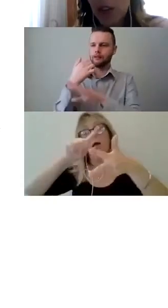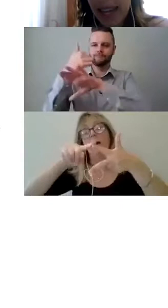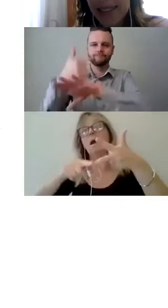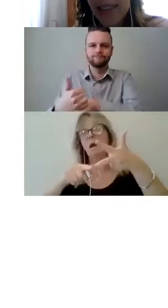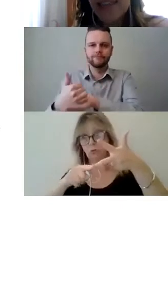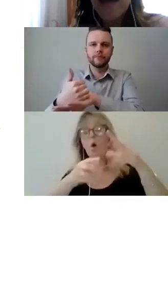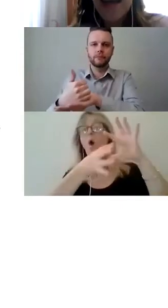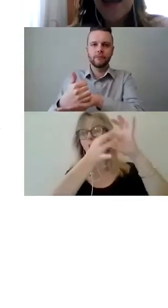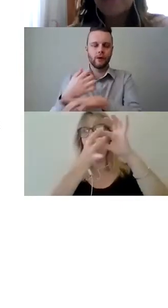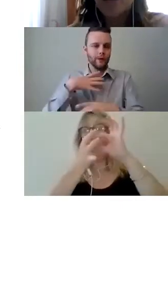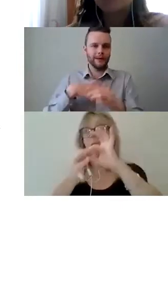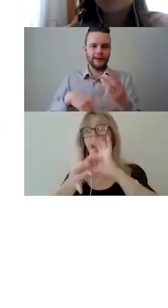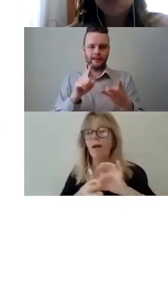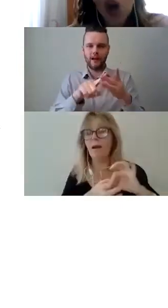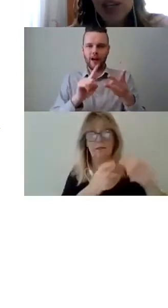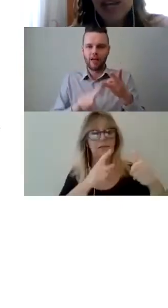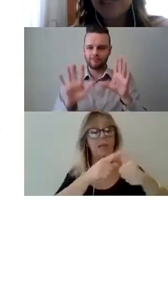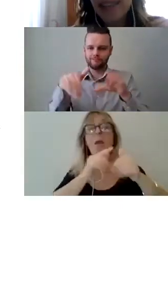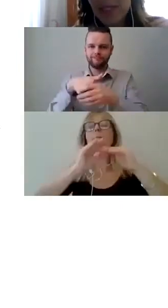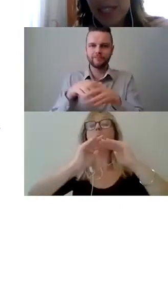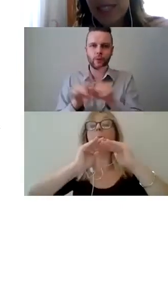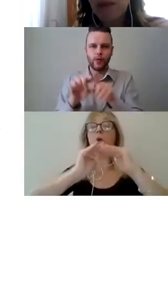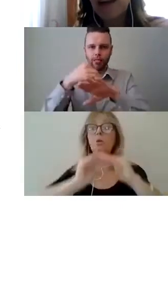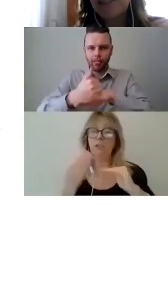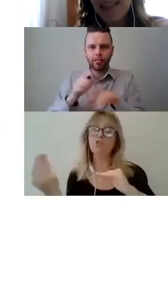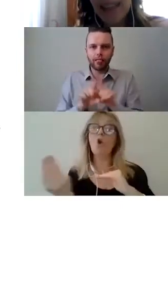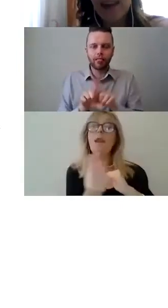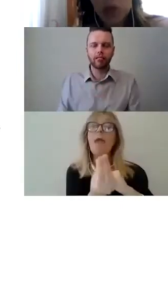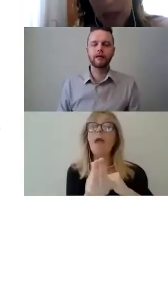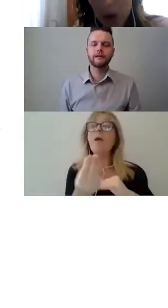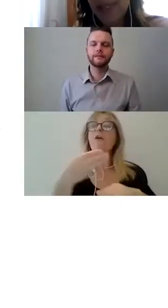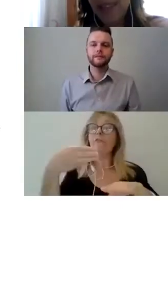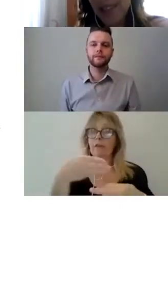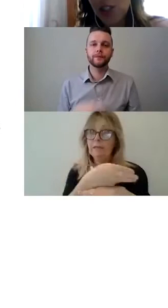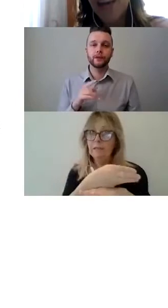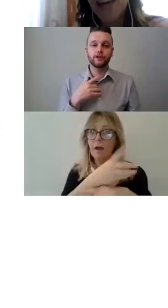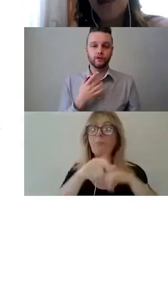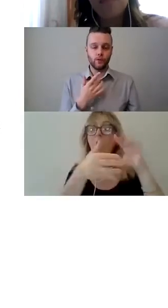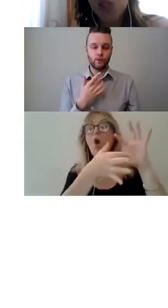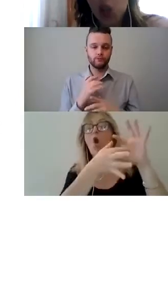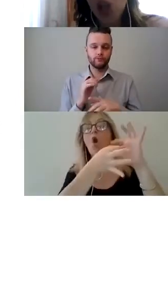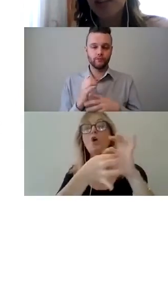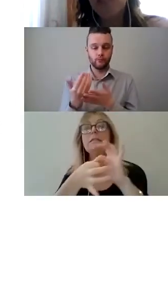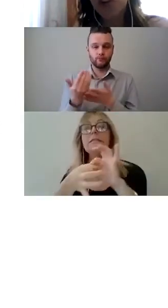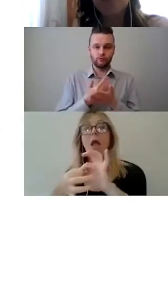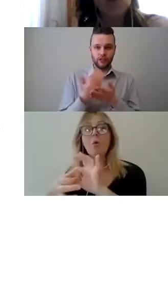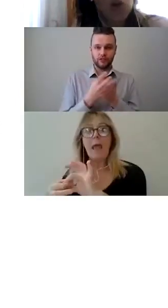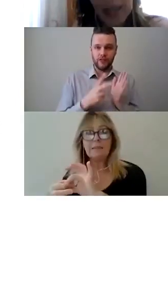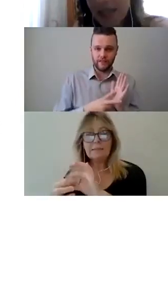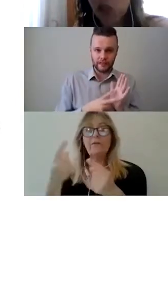without all the other actions also being implemented. So, protection of victim and